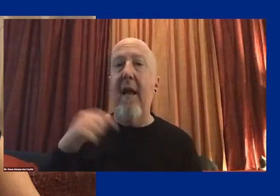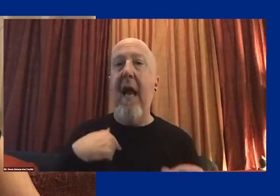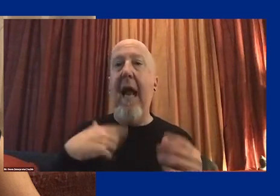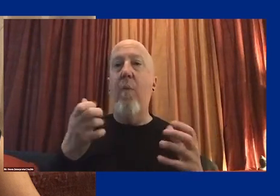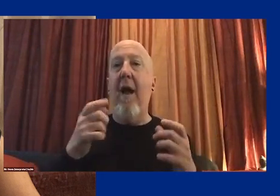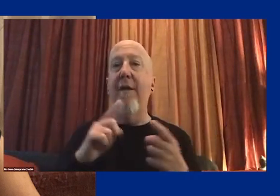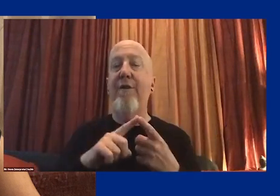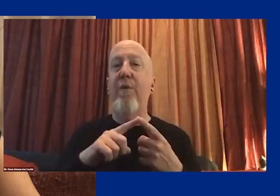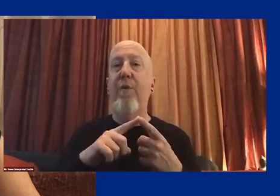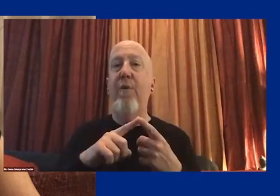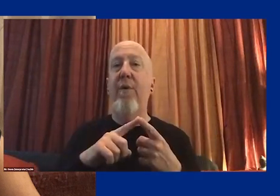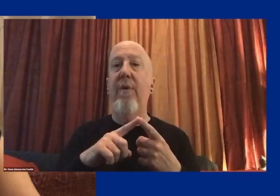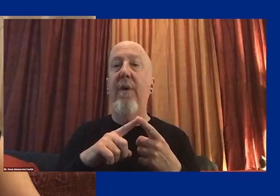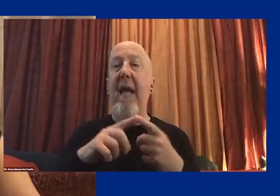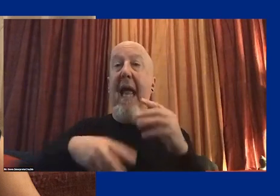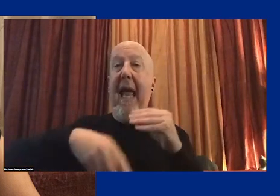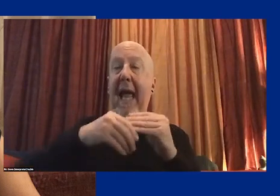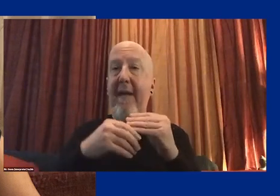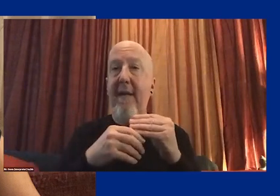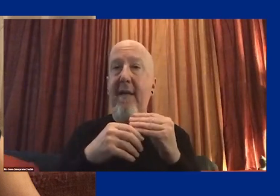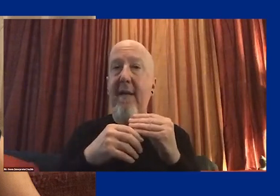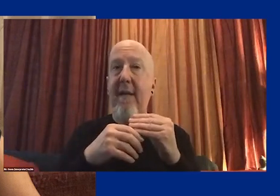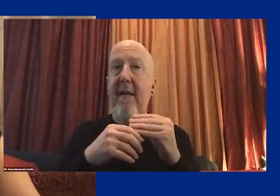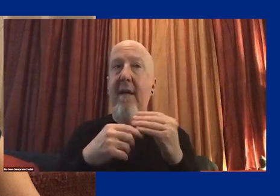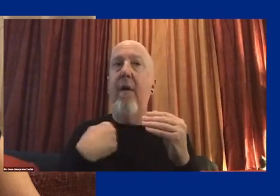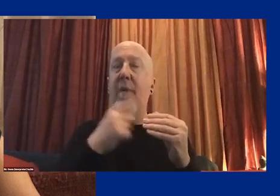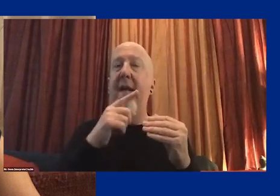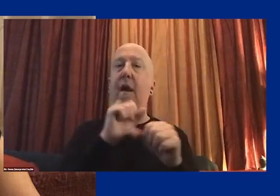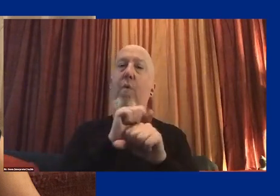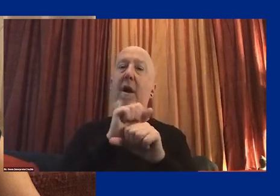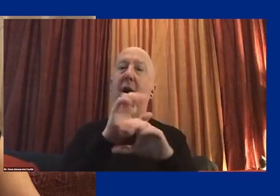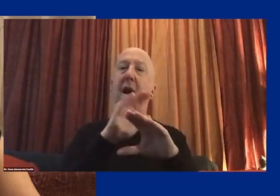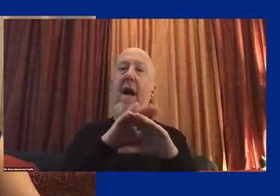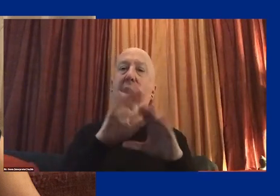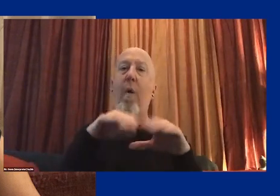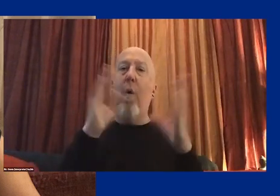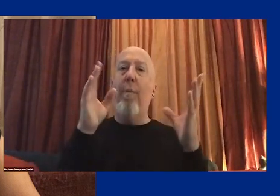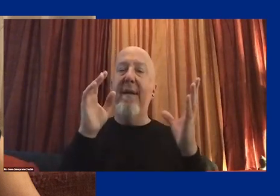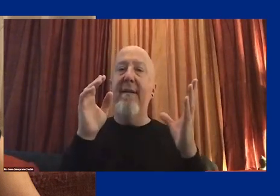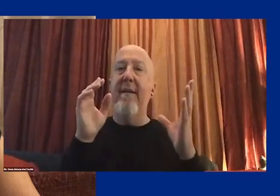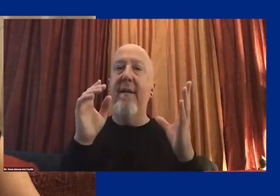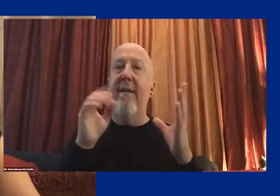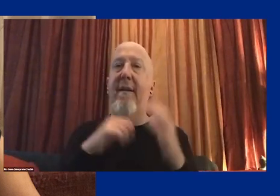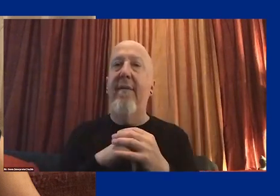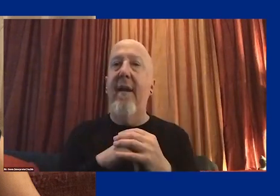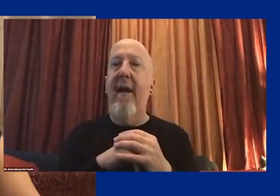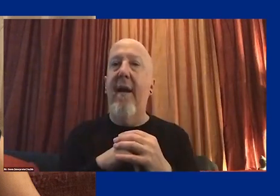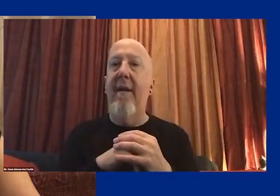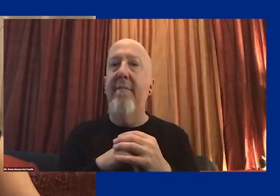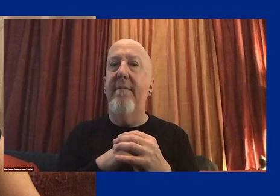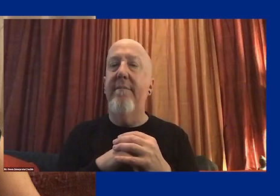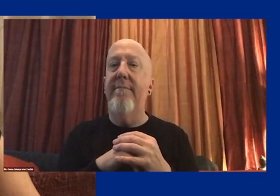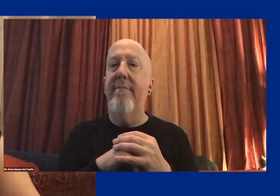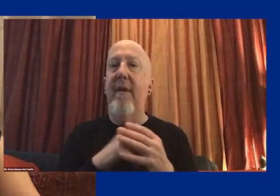the open letter to the medical community that we're working on is a big part of that. So one thing that's